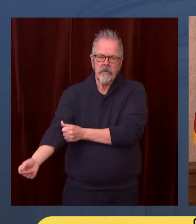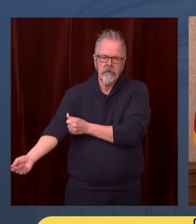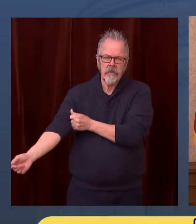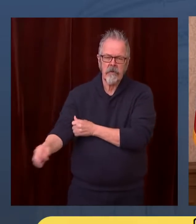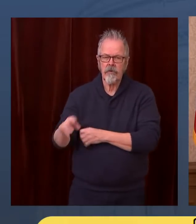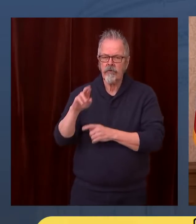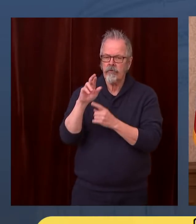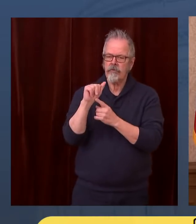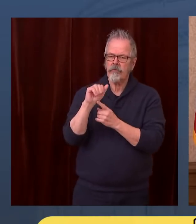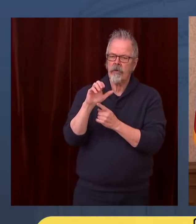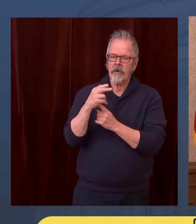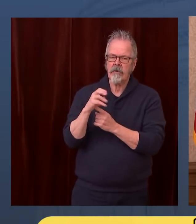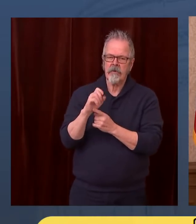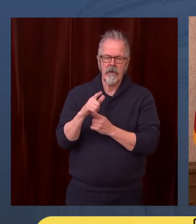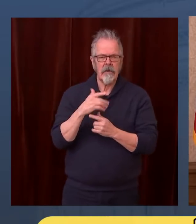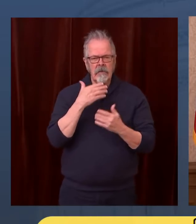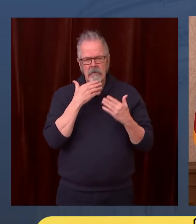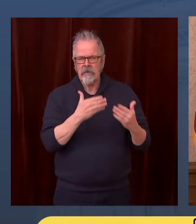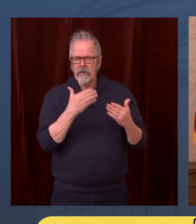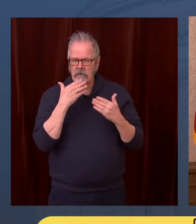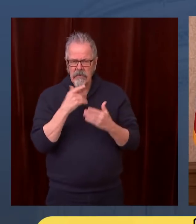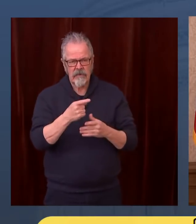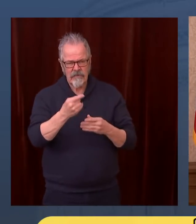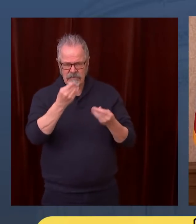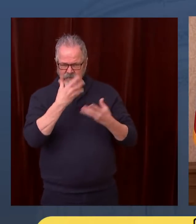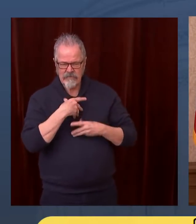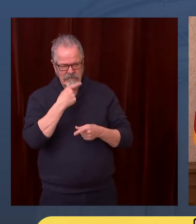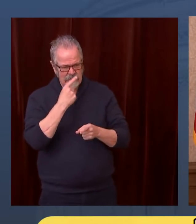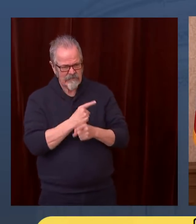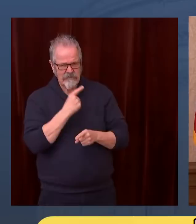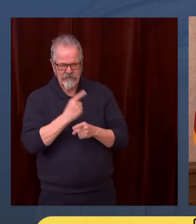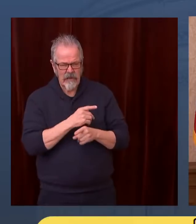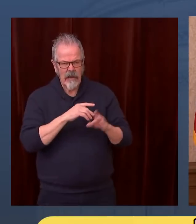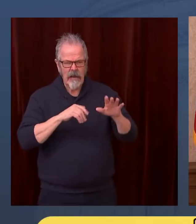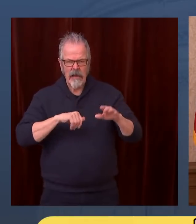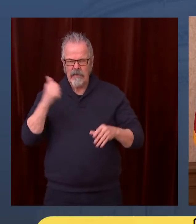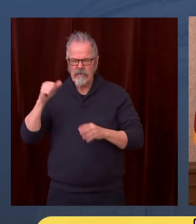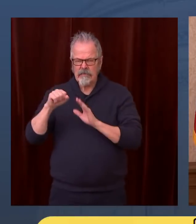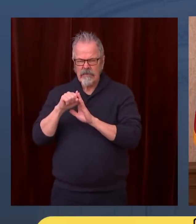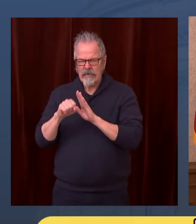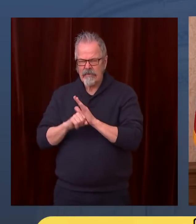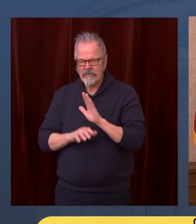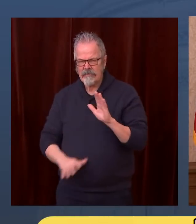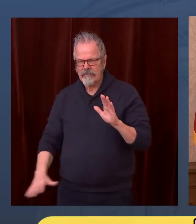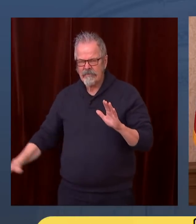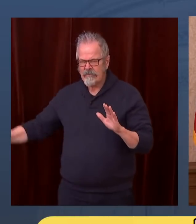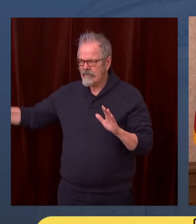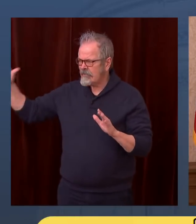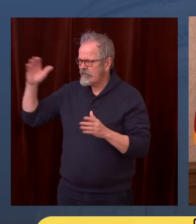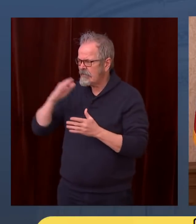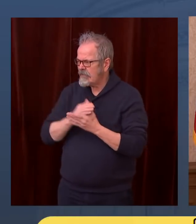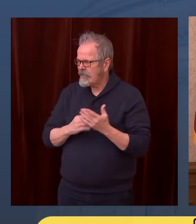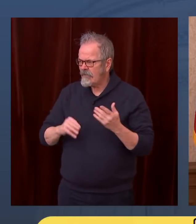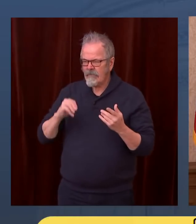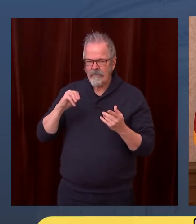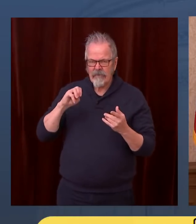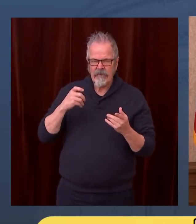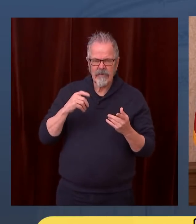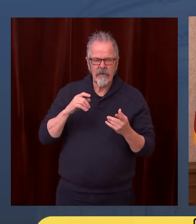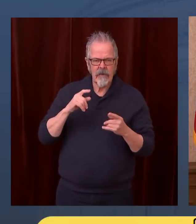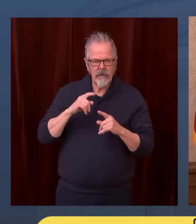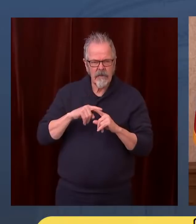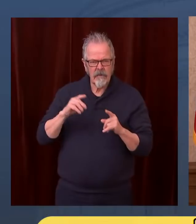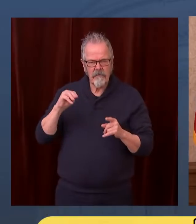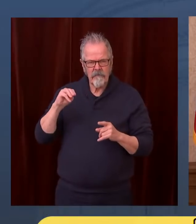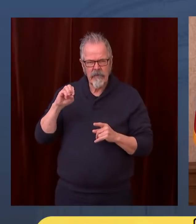other states are doing. Some of our great media outlets have. They've reported many states have removed their